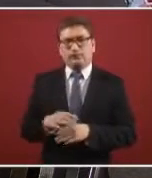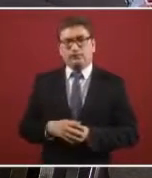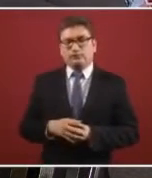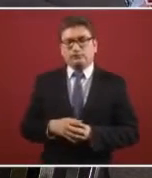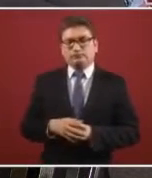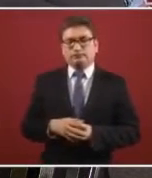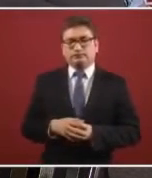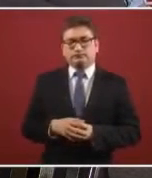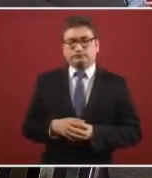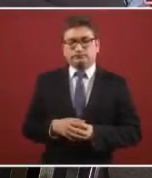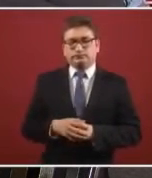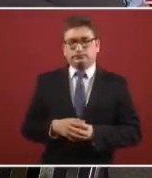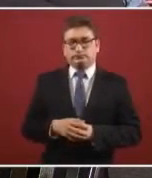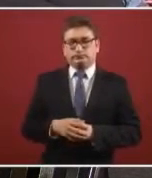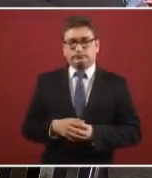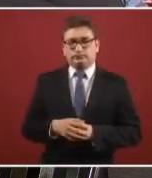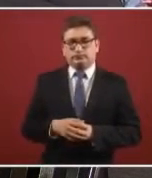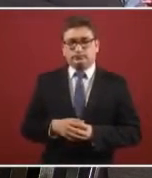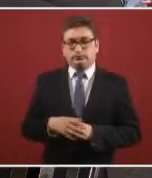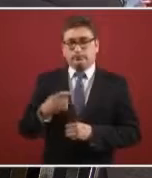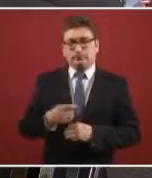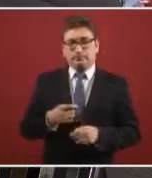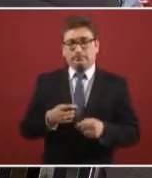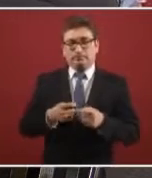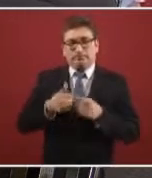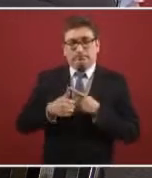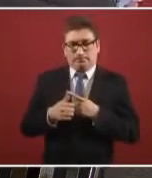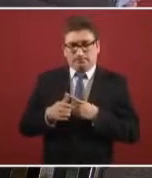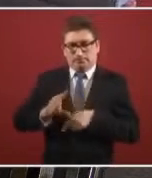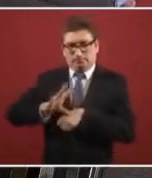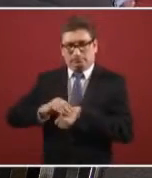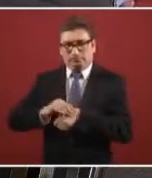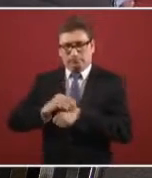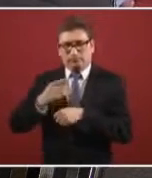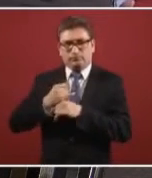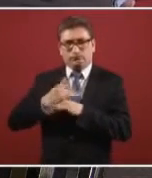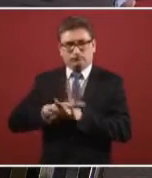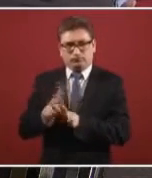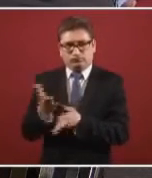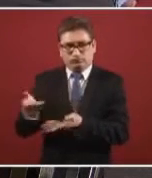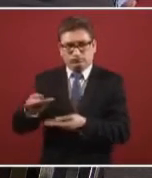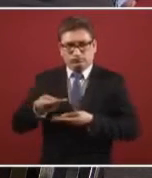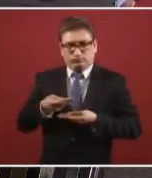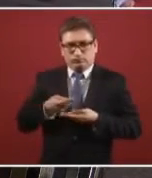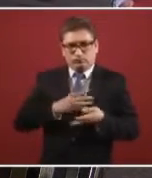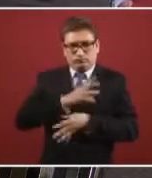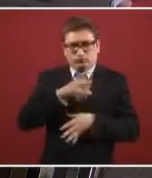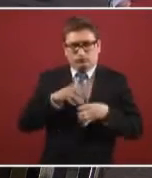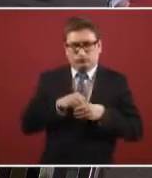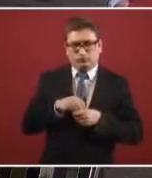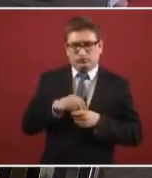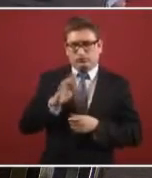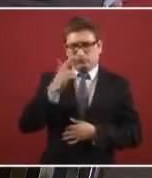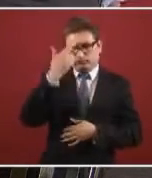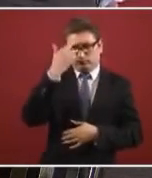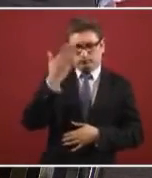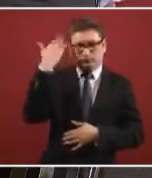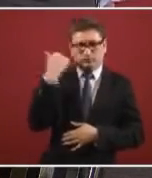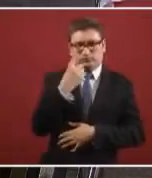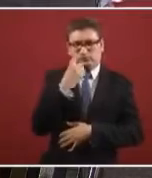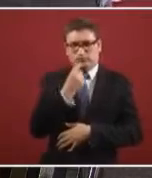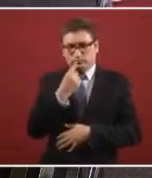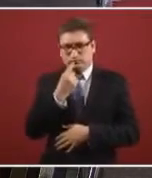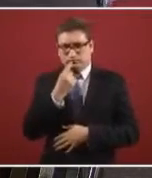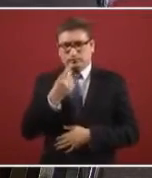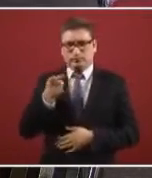por protection of primera vez citizens, estamos where for the teniendo first acceso time we are a having toda la access información to all derivada the del papel que information that was cumplió la Policía derived Federal